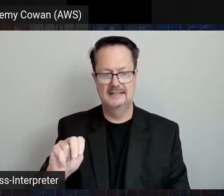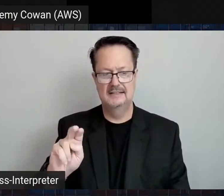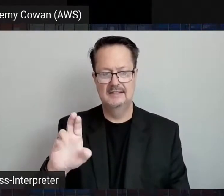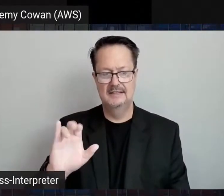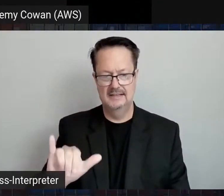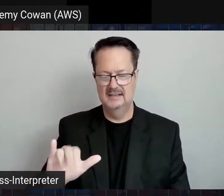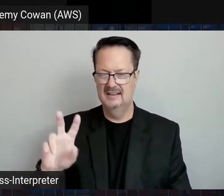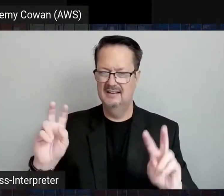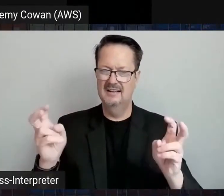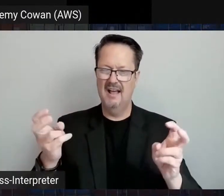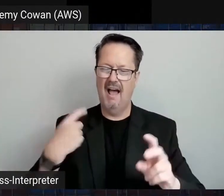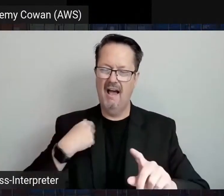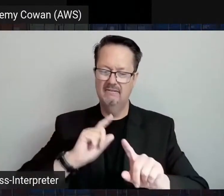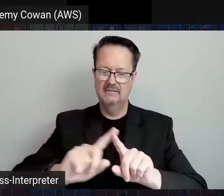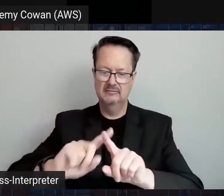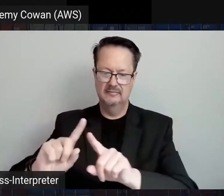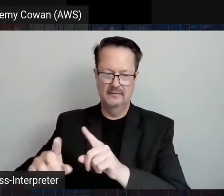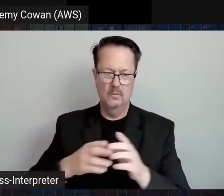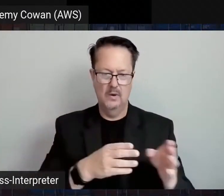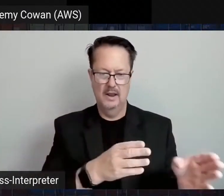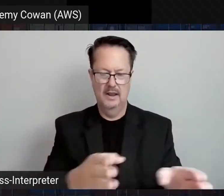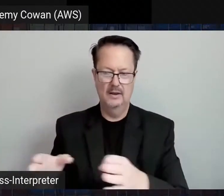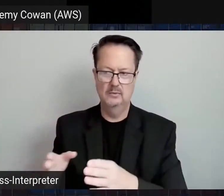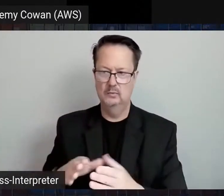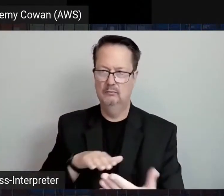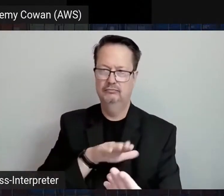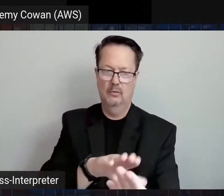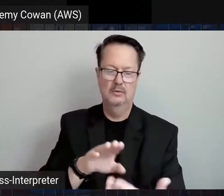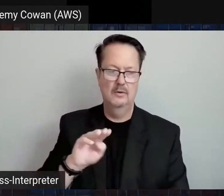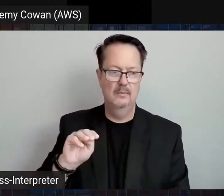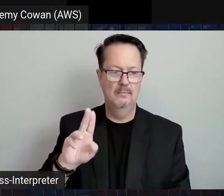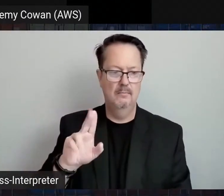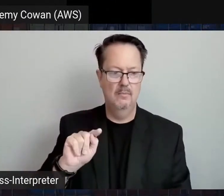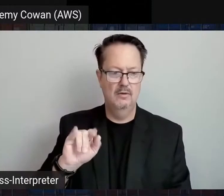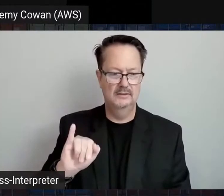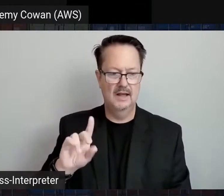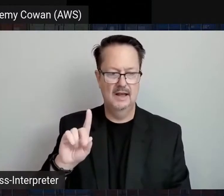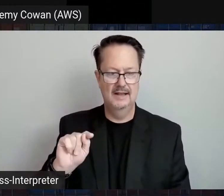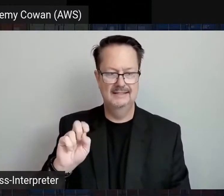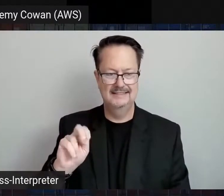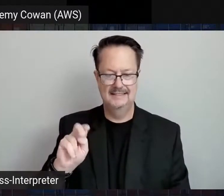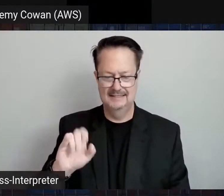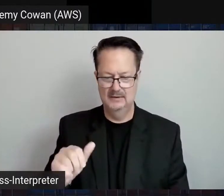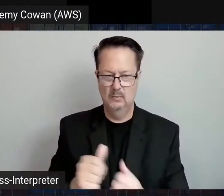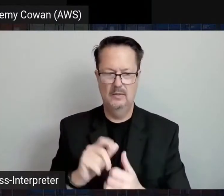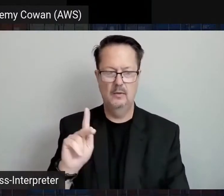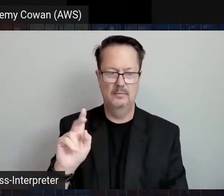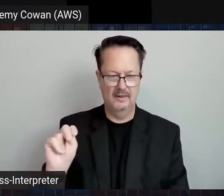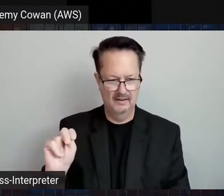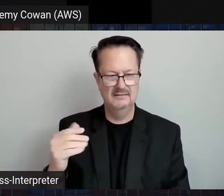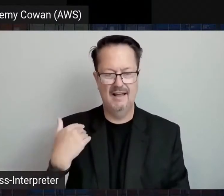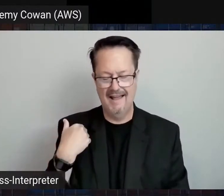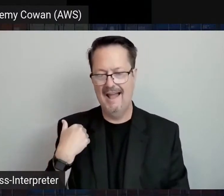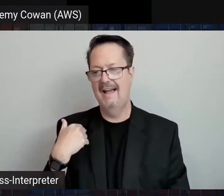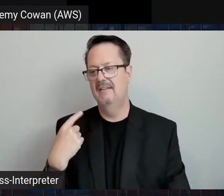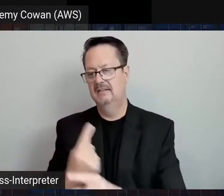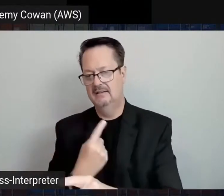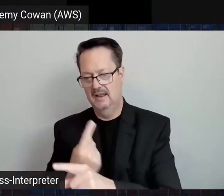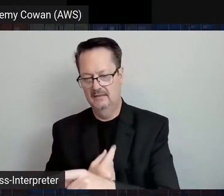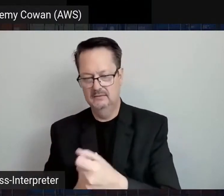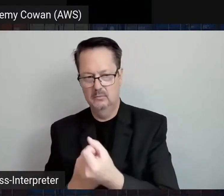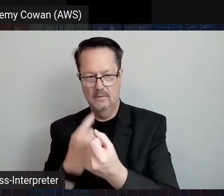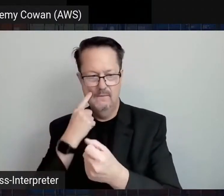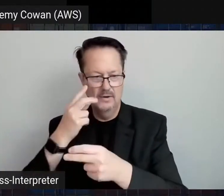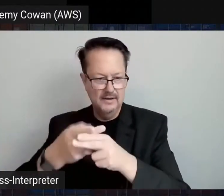There are various ways to approach multi-tenancy with Kubernetes. Kubernetes has native support for namespaces, which allows